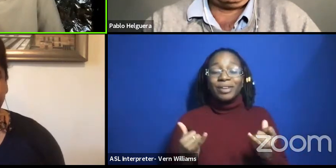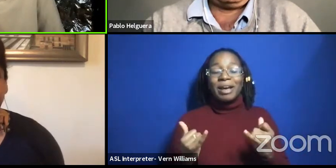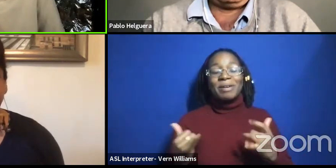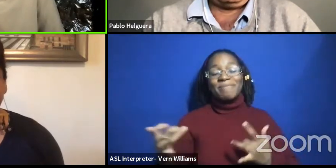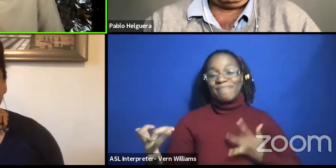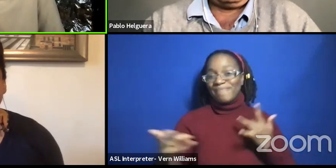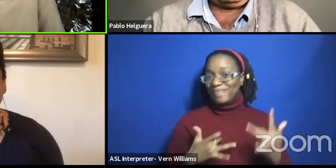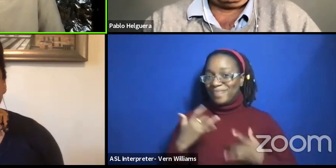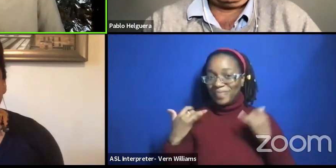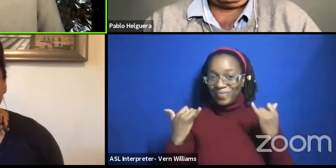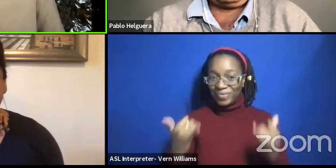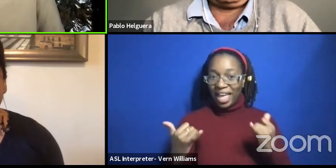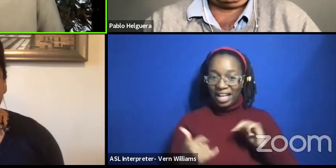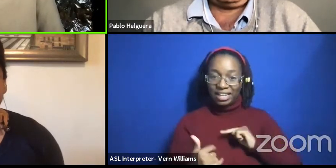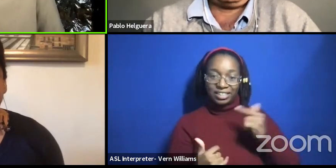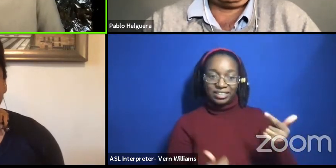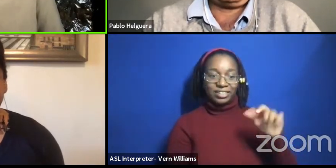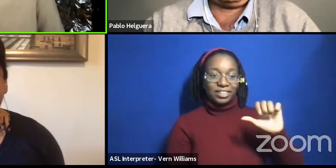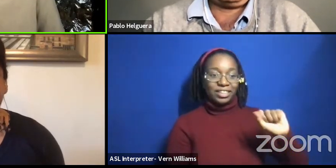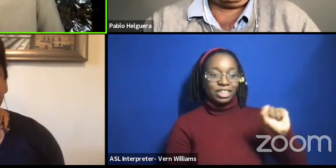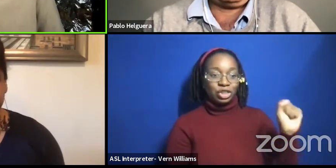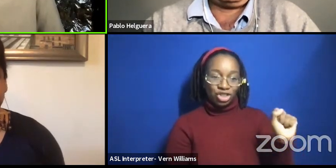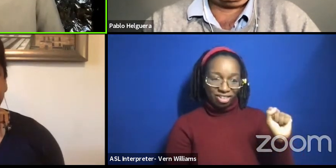to hand it over to Sheetal and Pablo.